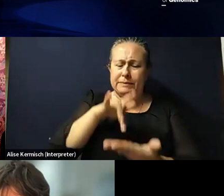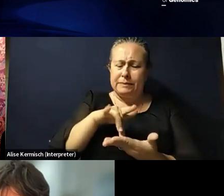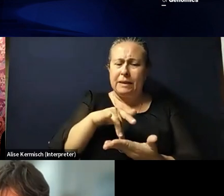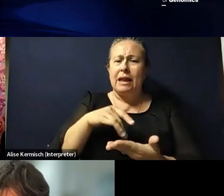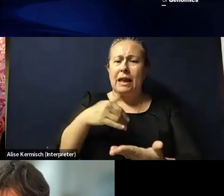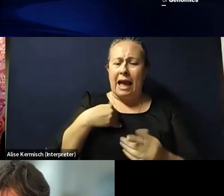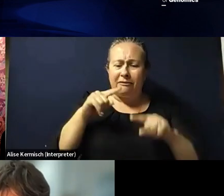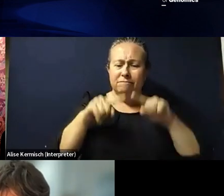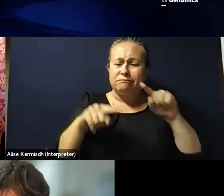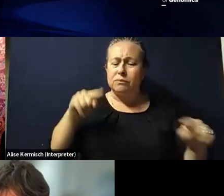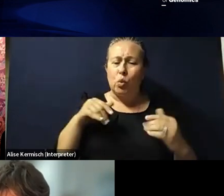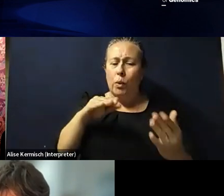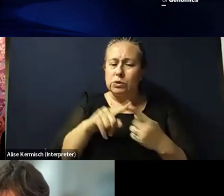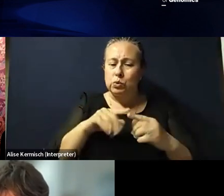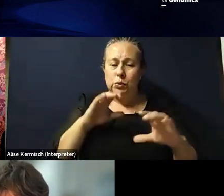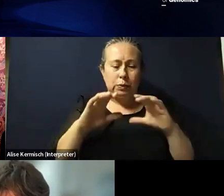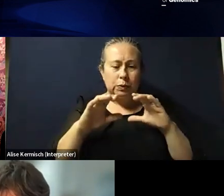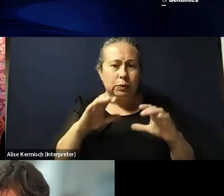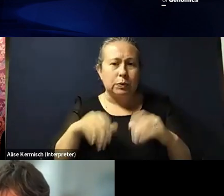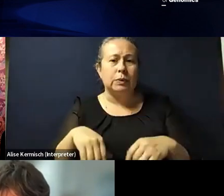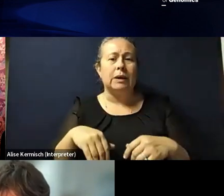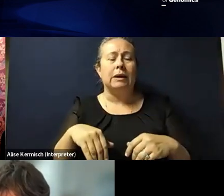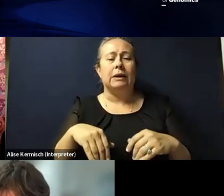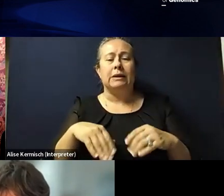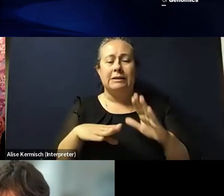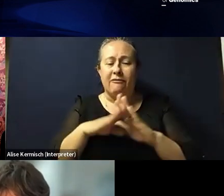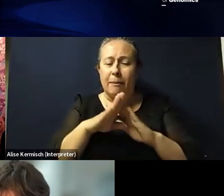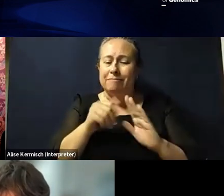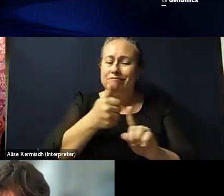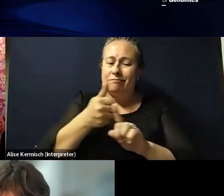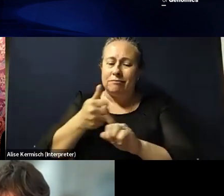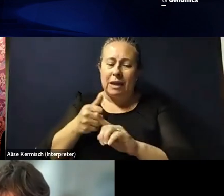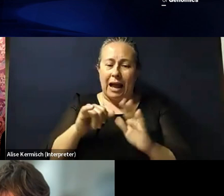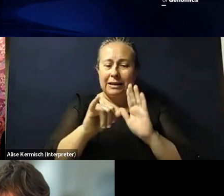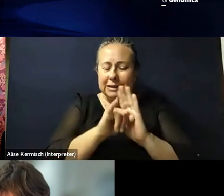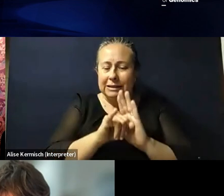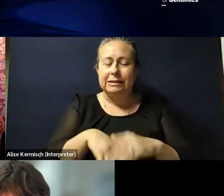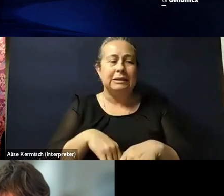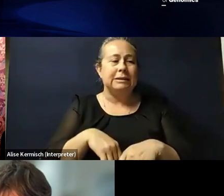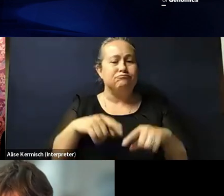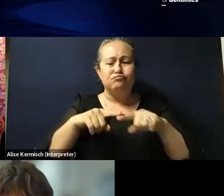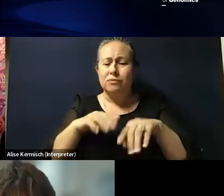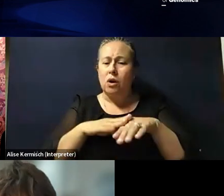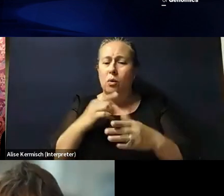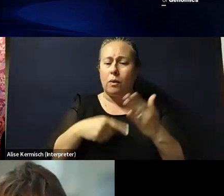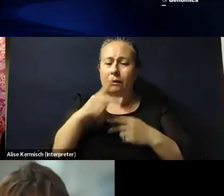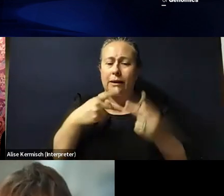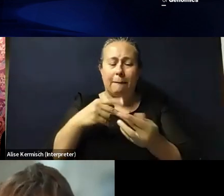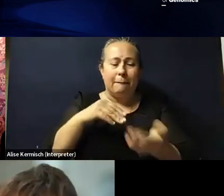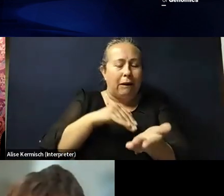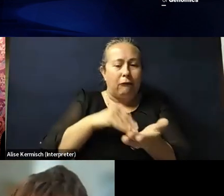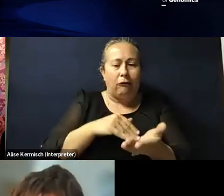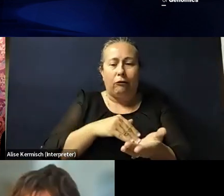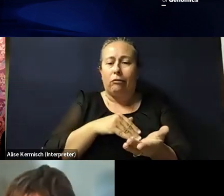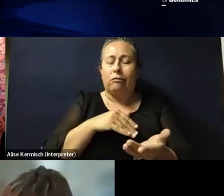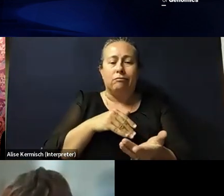varied ways of communication, of developing the identity, of deciding what kind of medical prescription they want for themselves. But when we